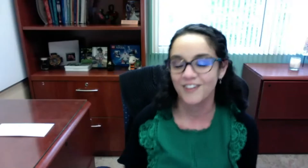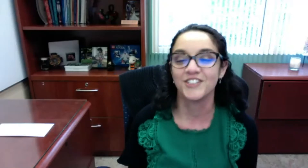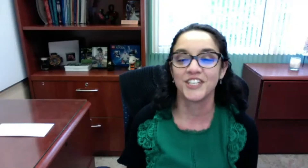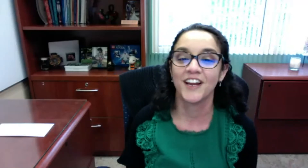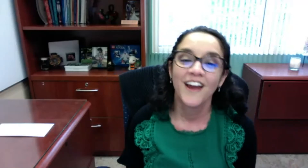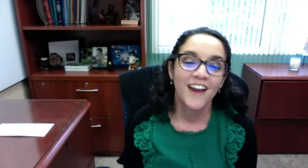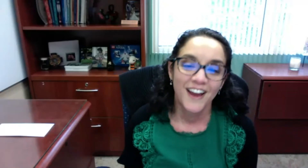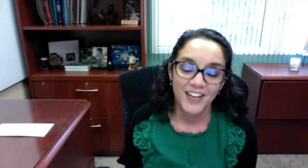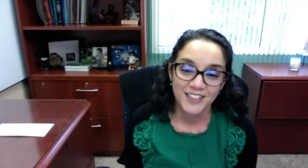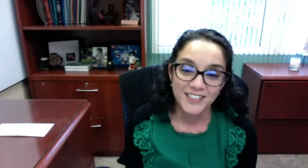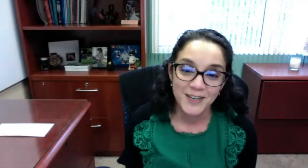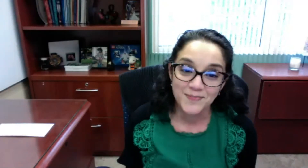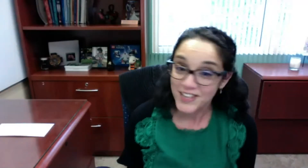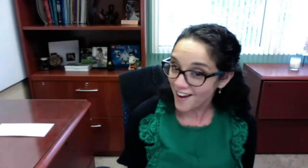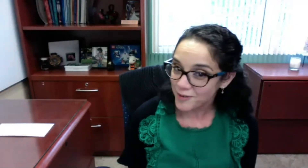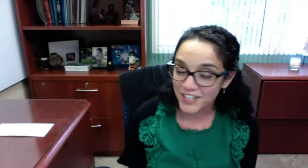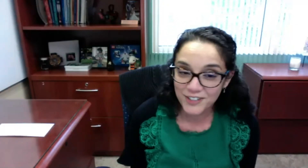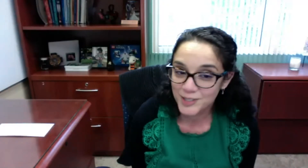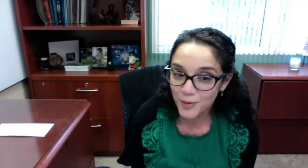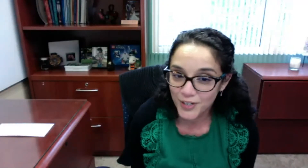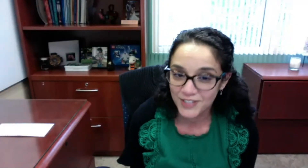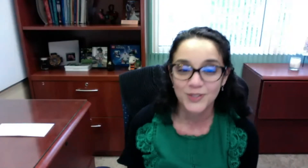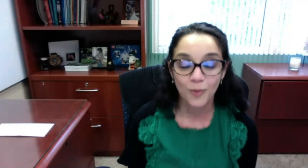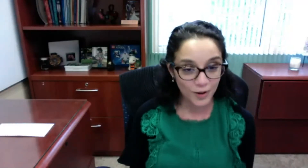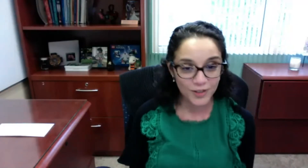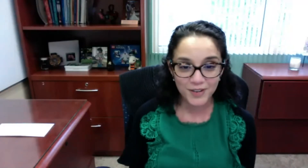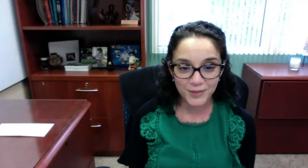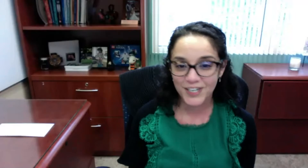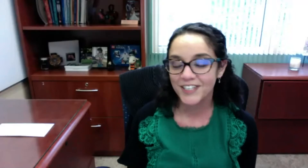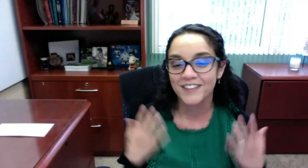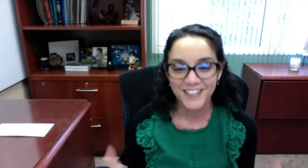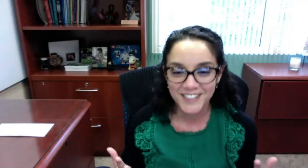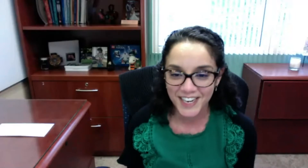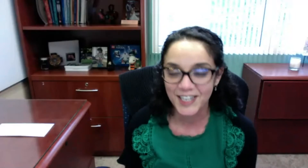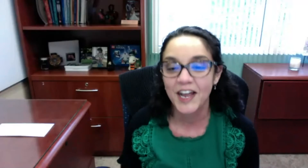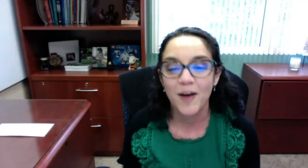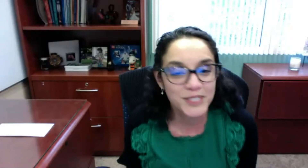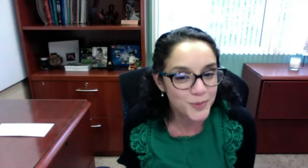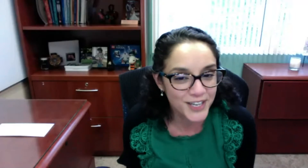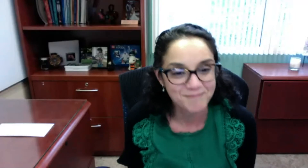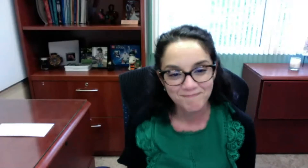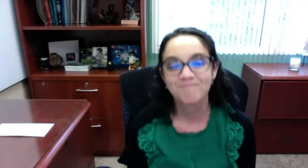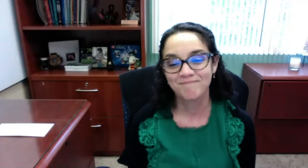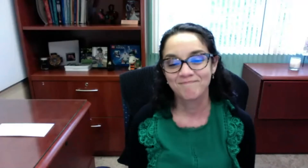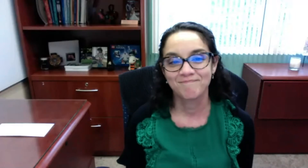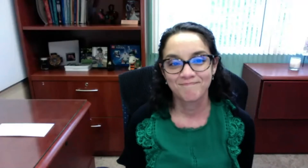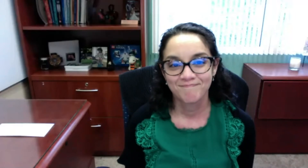your energy. And yeah, we're here to support you. So welcome everyone, and thanks again, and happy spring.